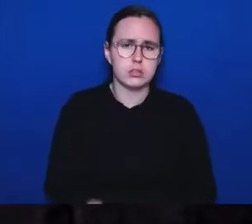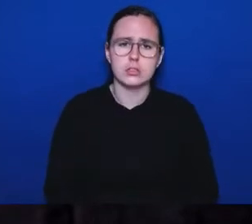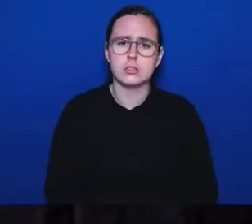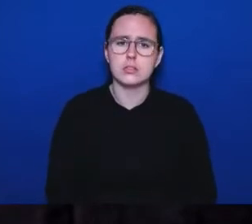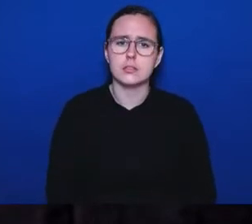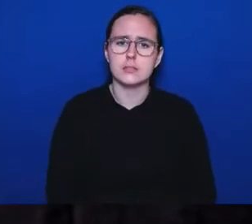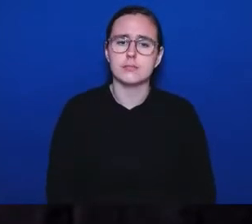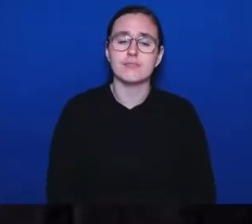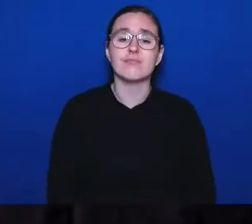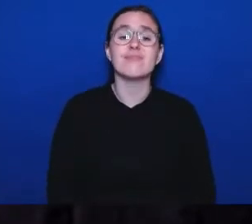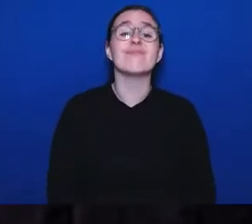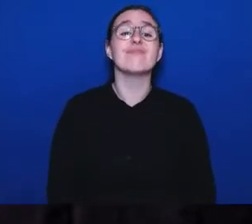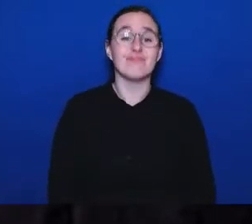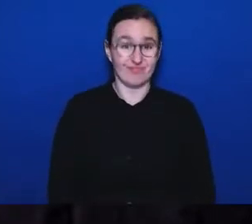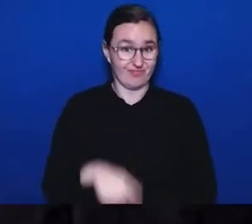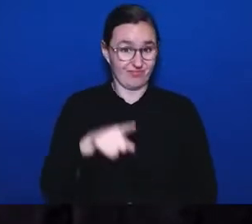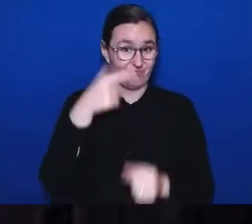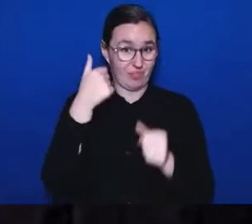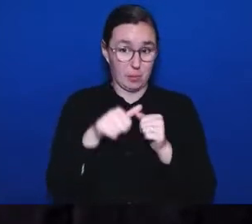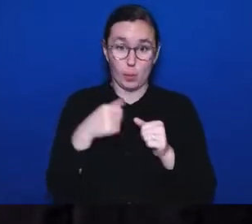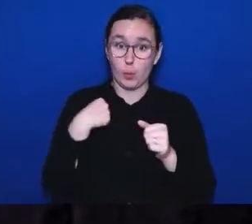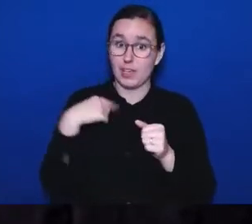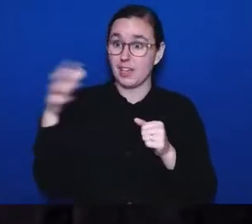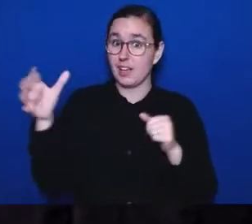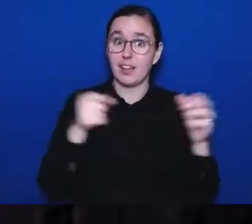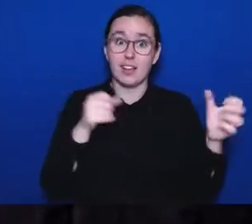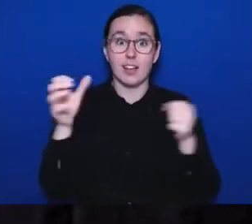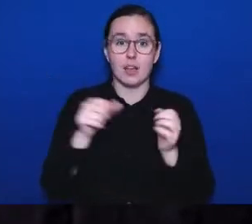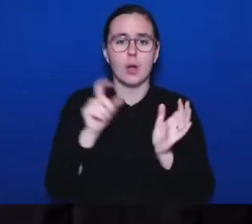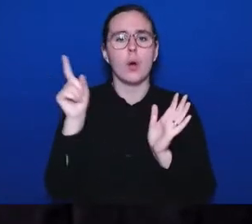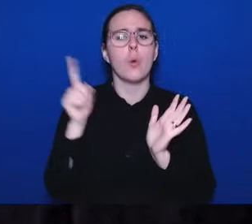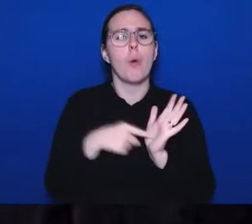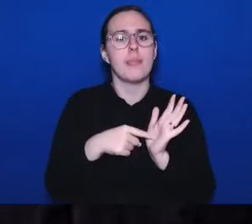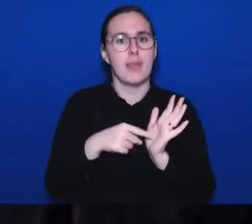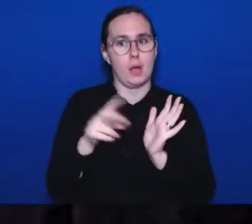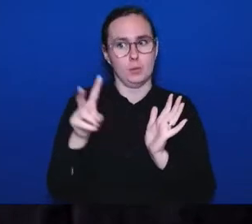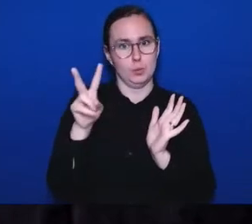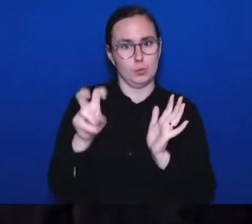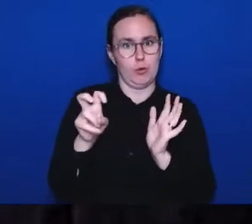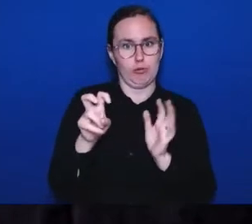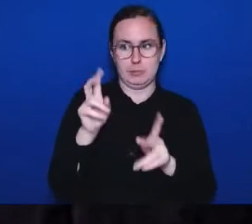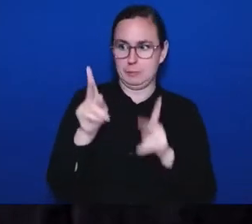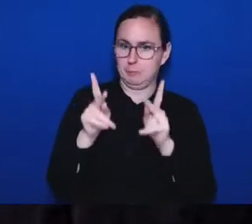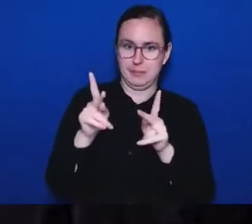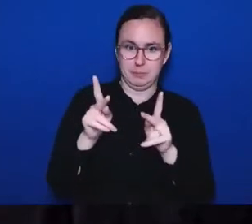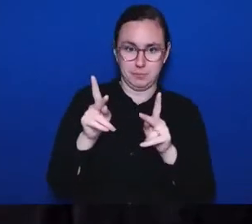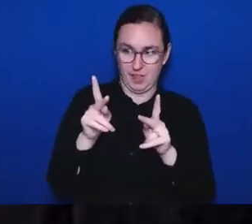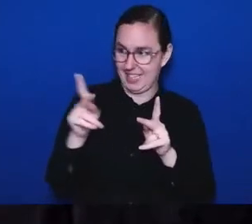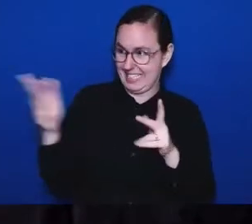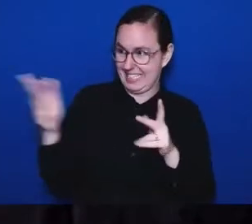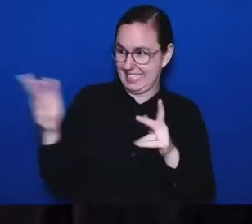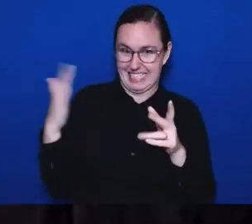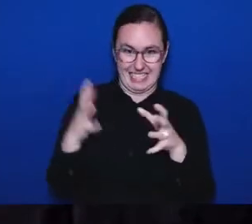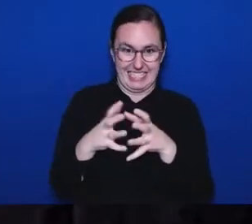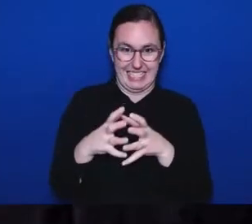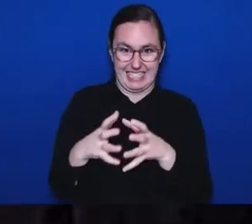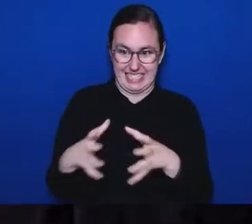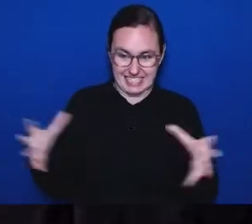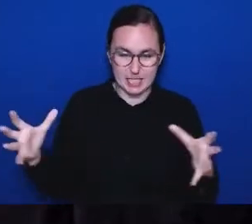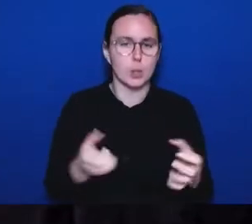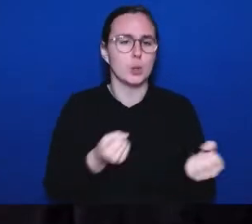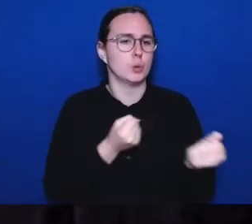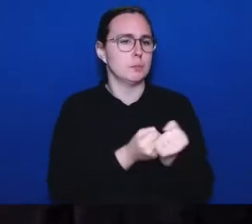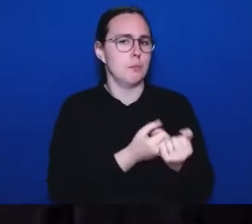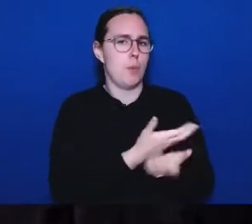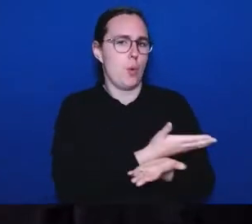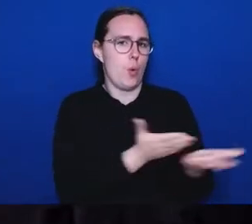to support better care for people who have a family doctor now and those who want one. We've added urgent and primary care